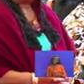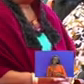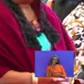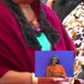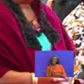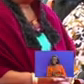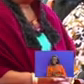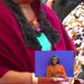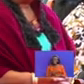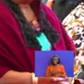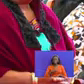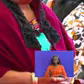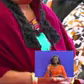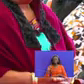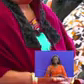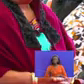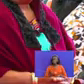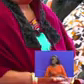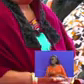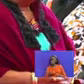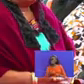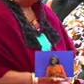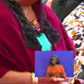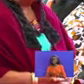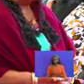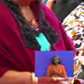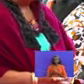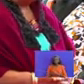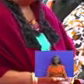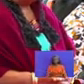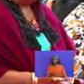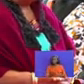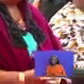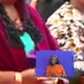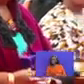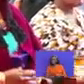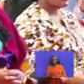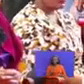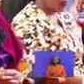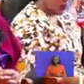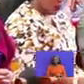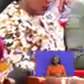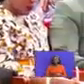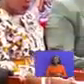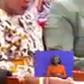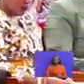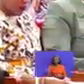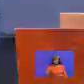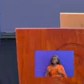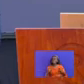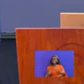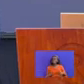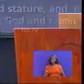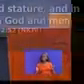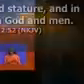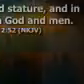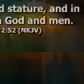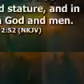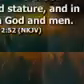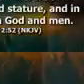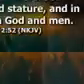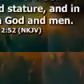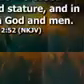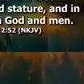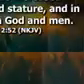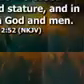spirit there were other dimensions in Christ that John never grew now you understand why John